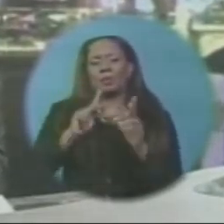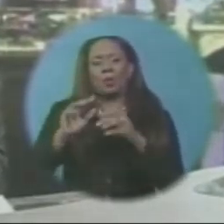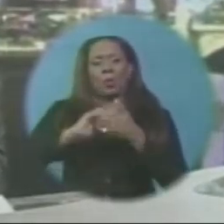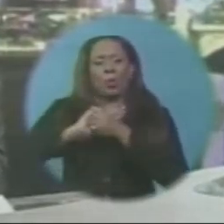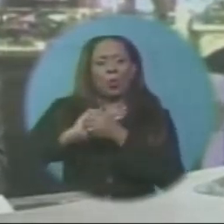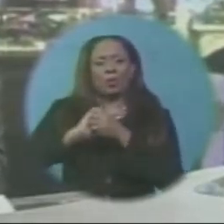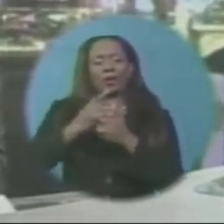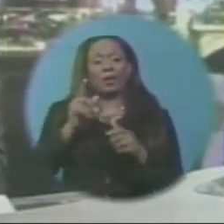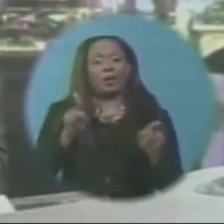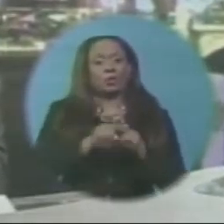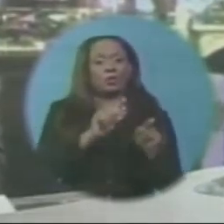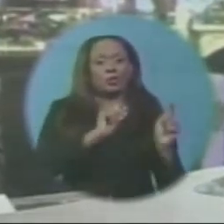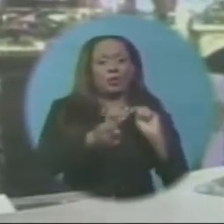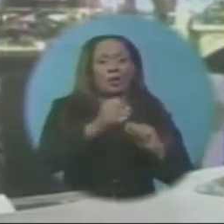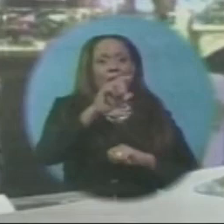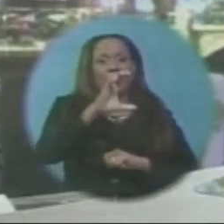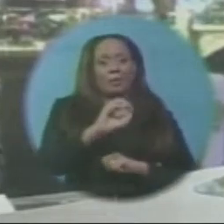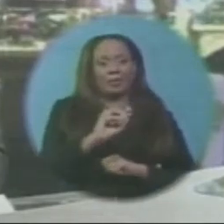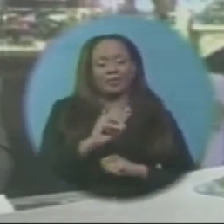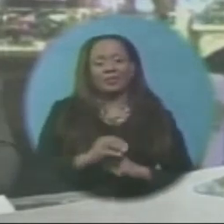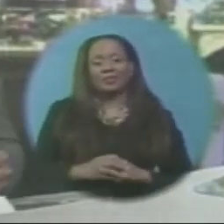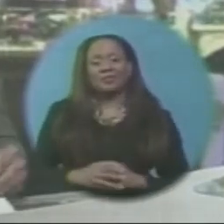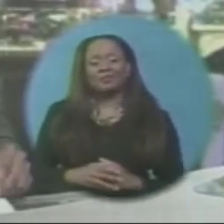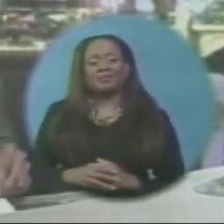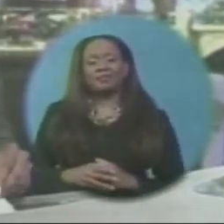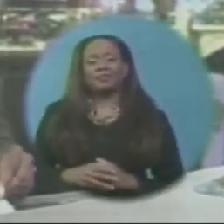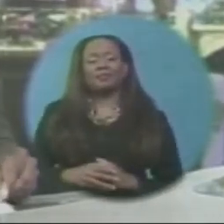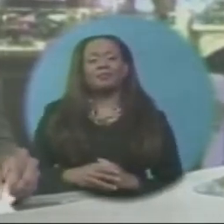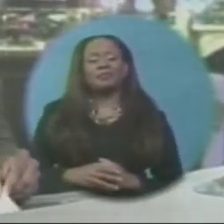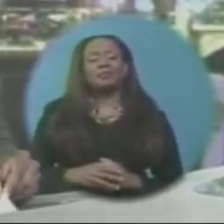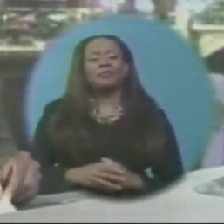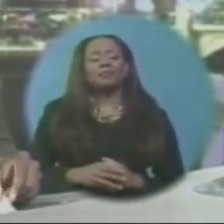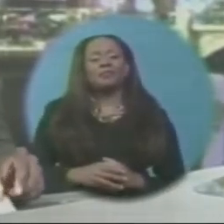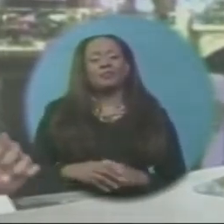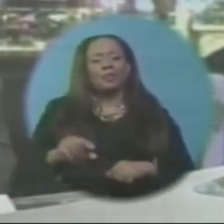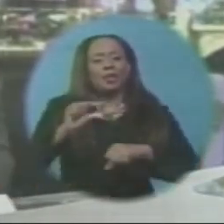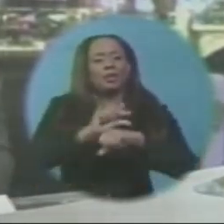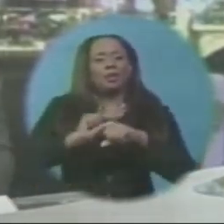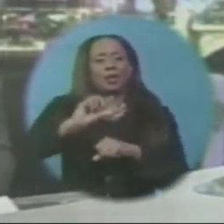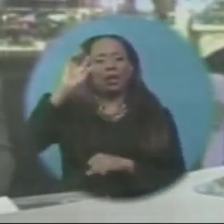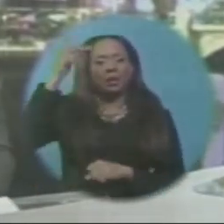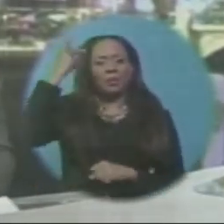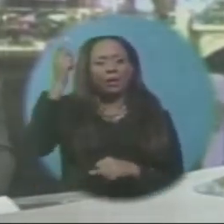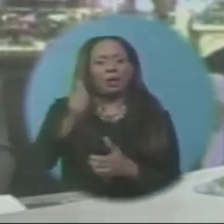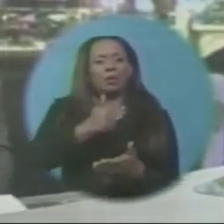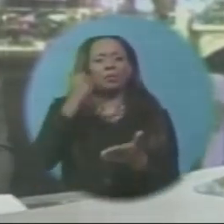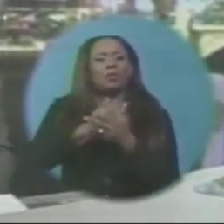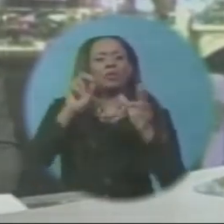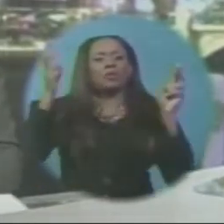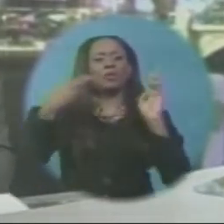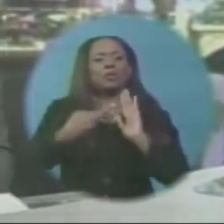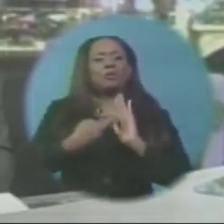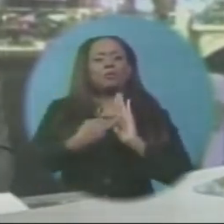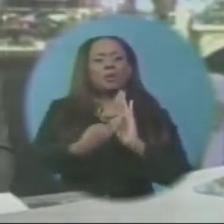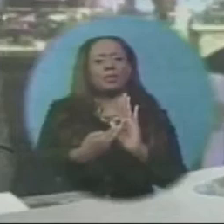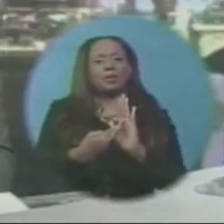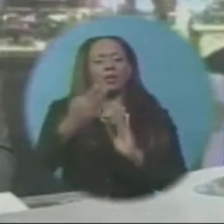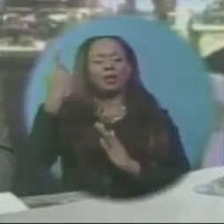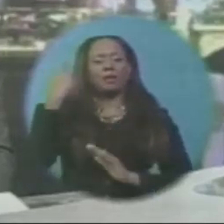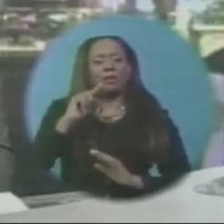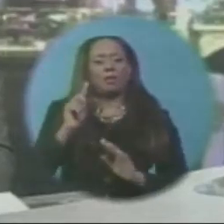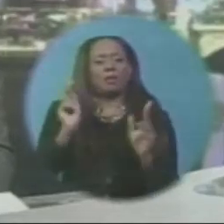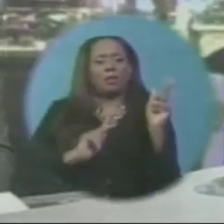established a presence there as well. The Grenada Parliament has approved the Representation of the People Amendment